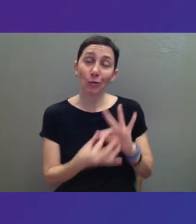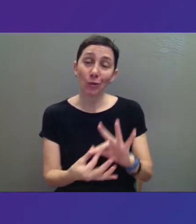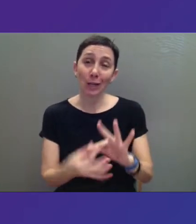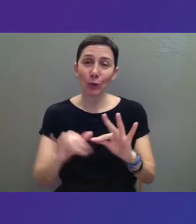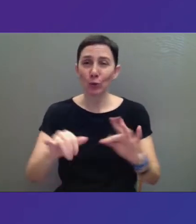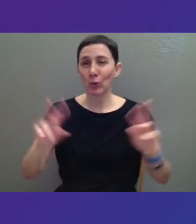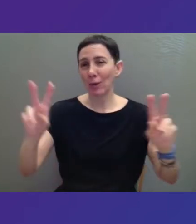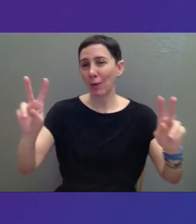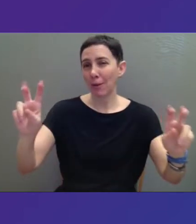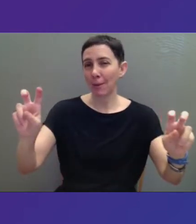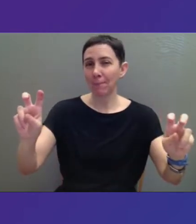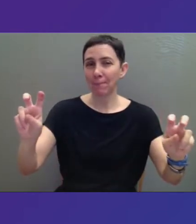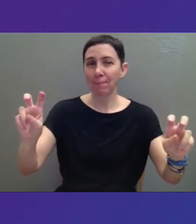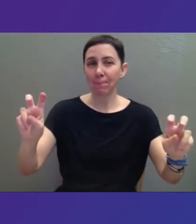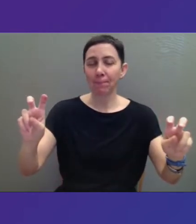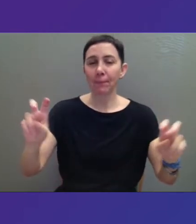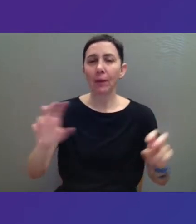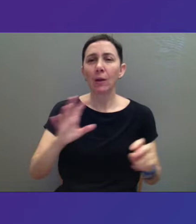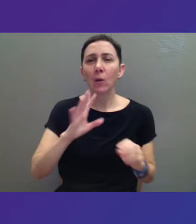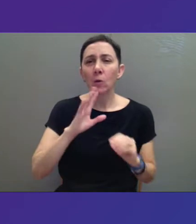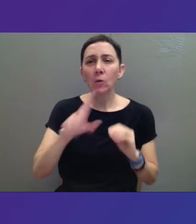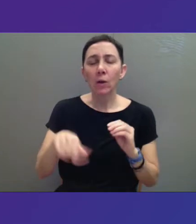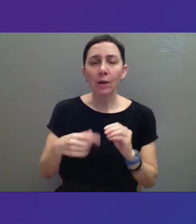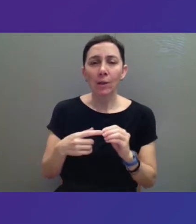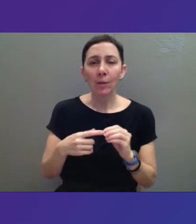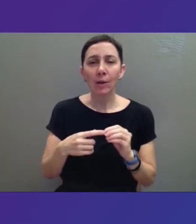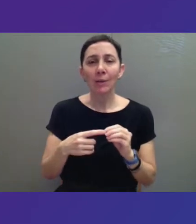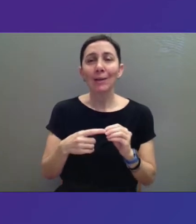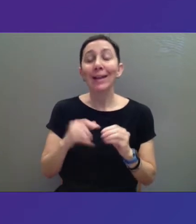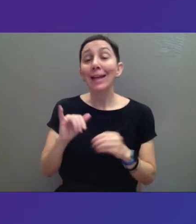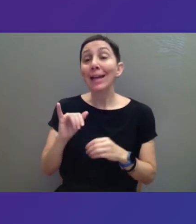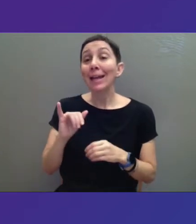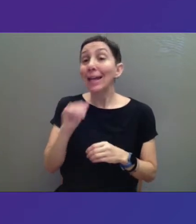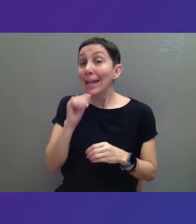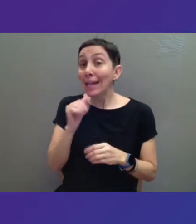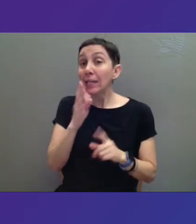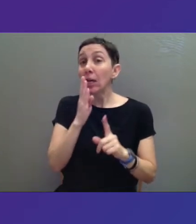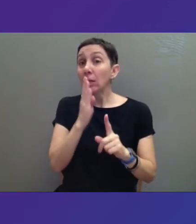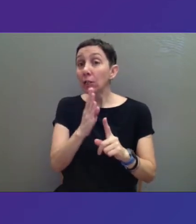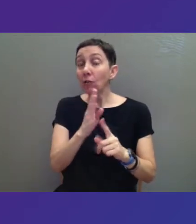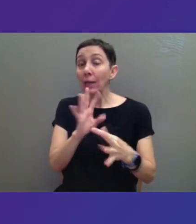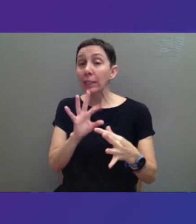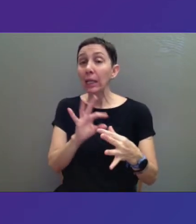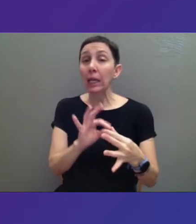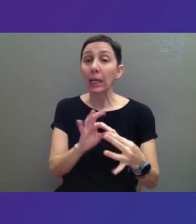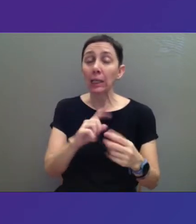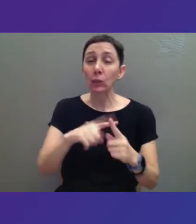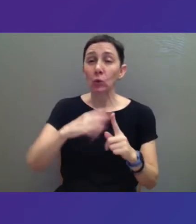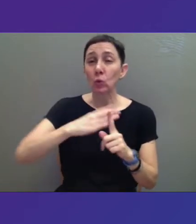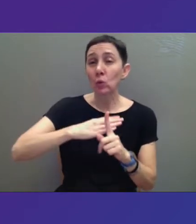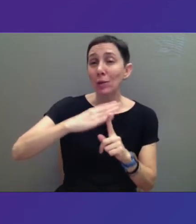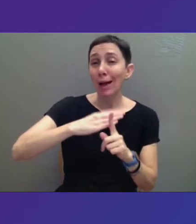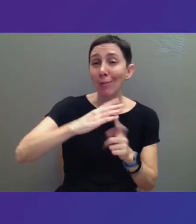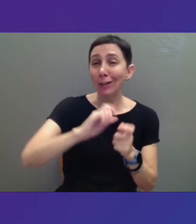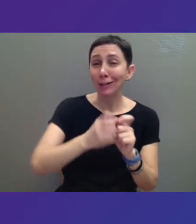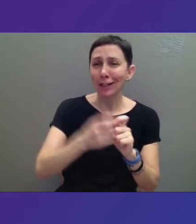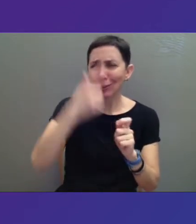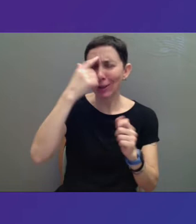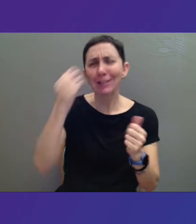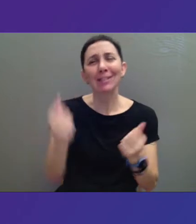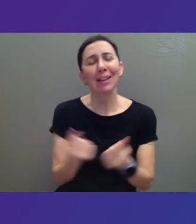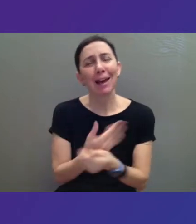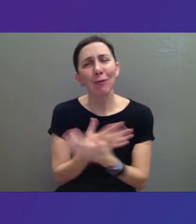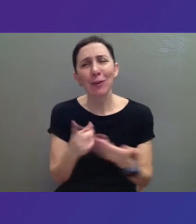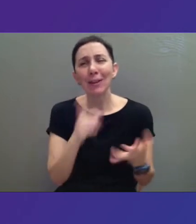theme today, and talk about the importance of indirect links to climate change, because basically everything is connected and we need to start to